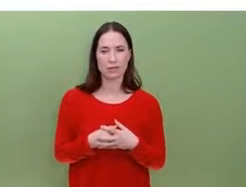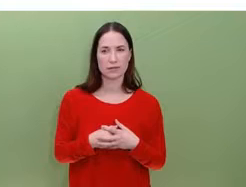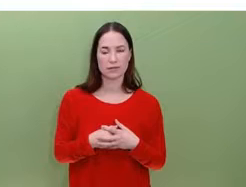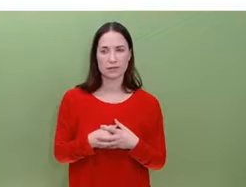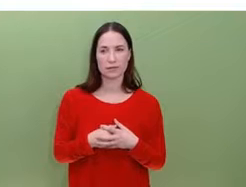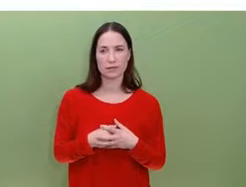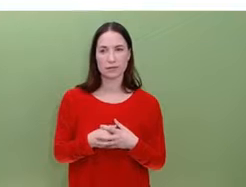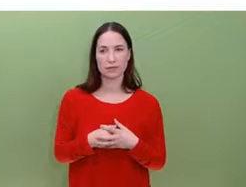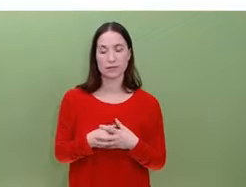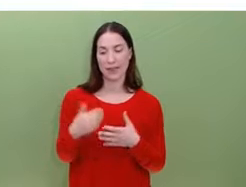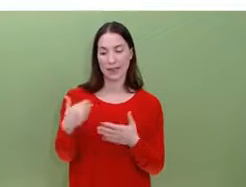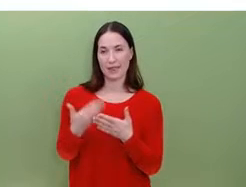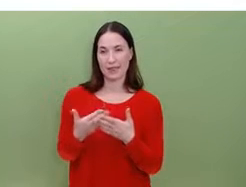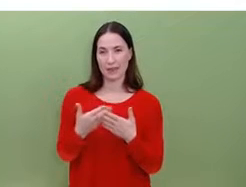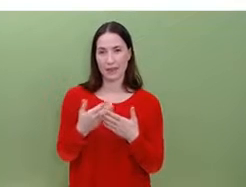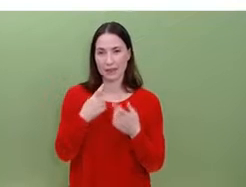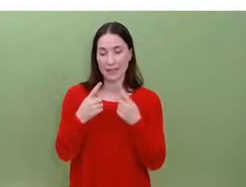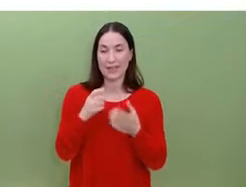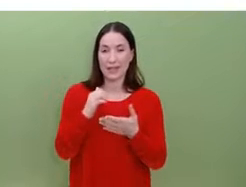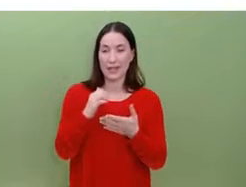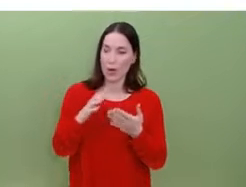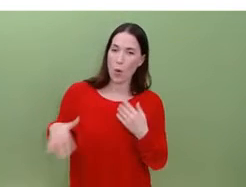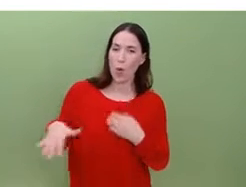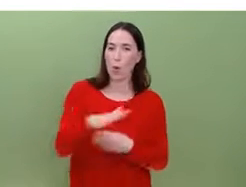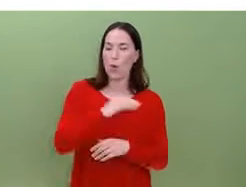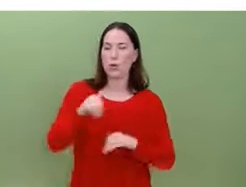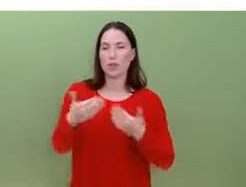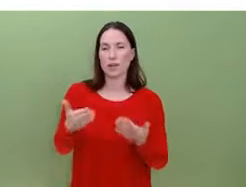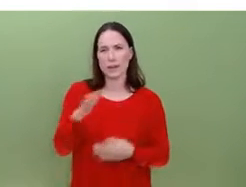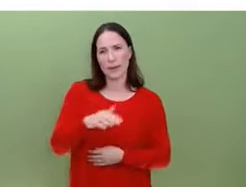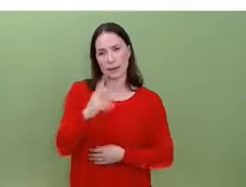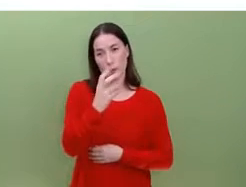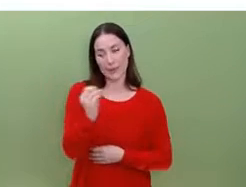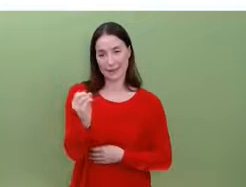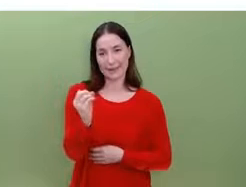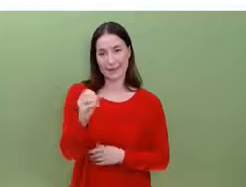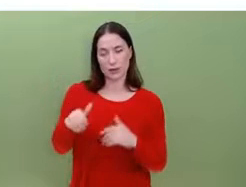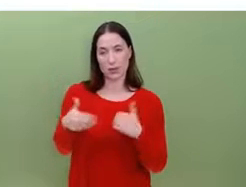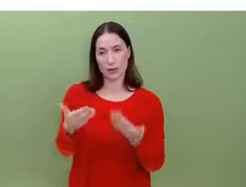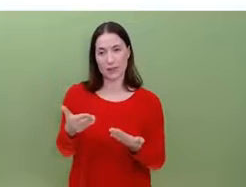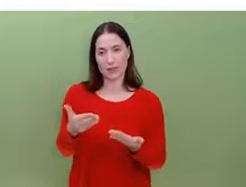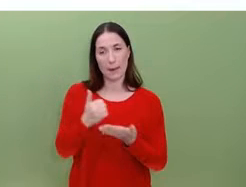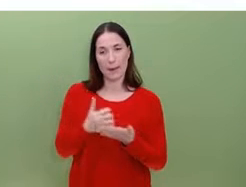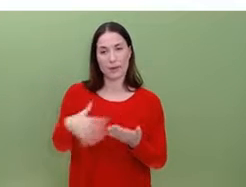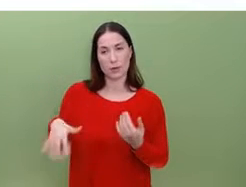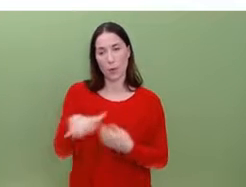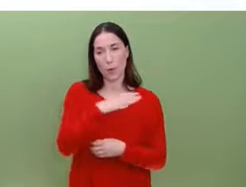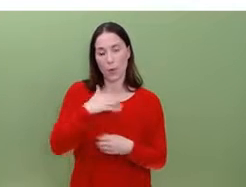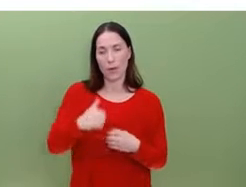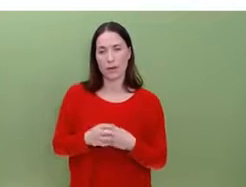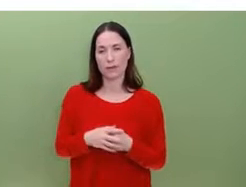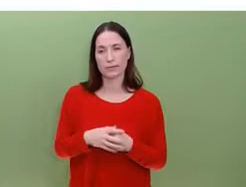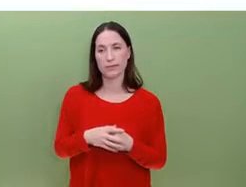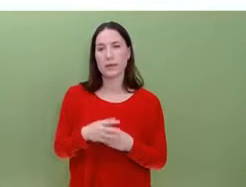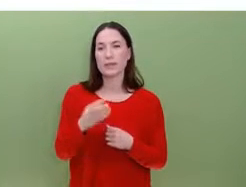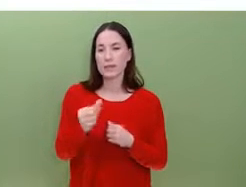based on all of our services. I think we've got about 20 services now, and some of our